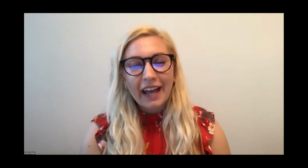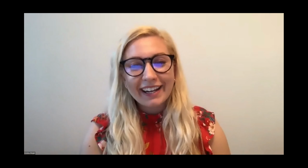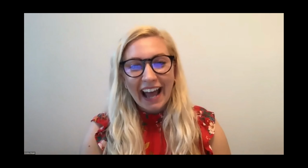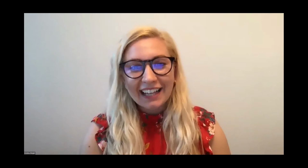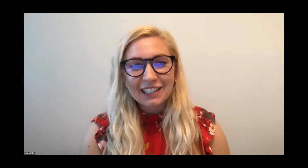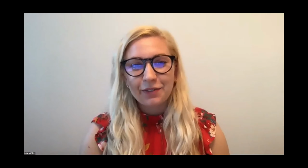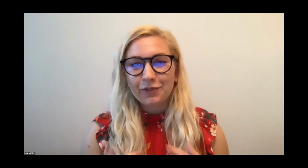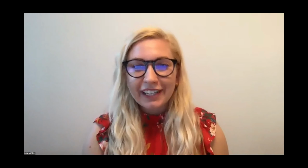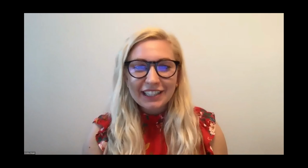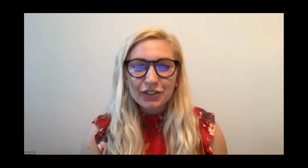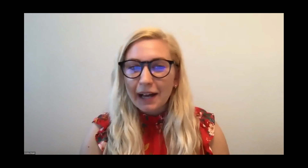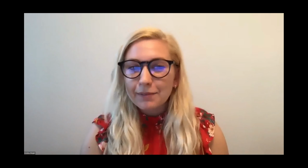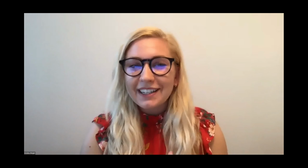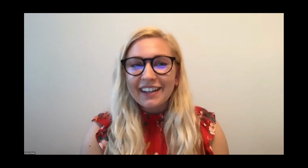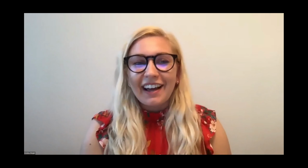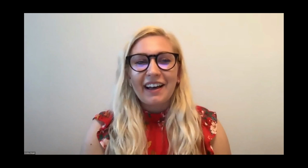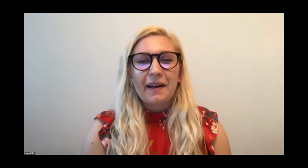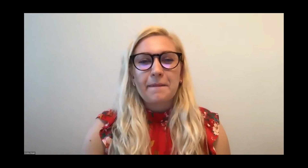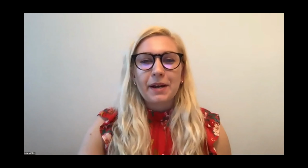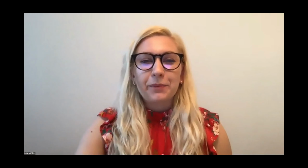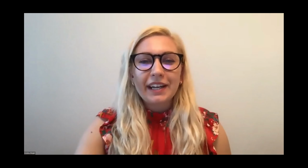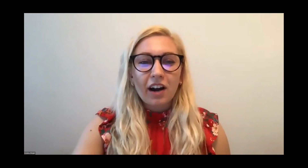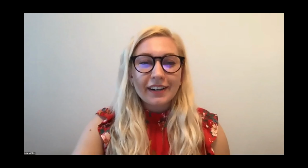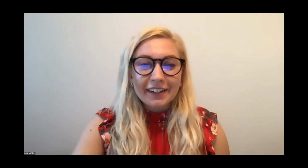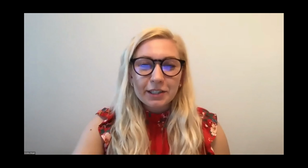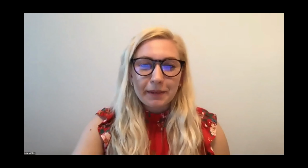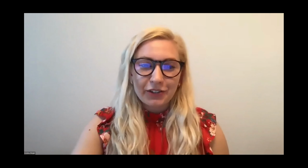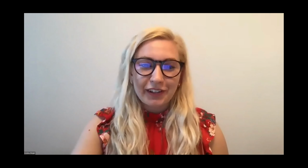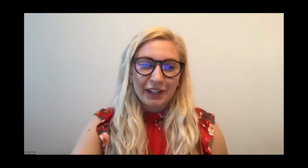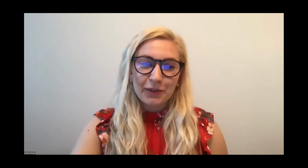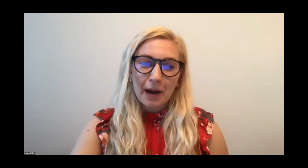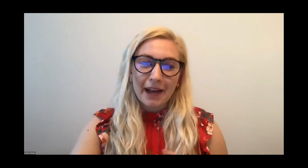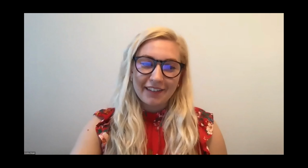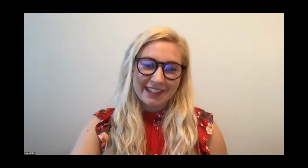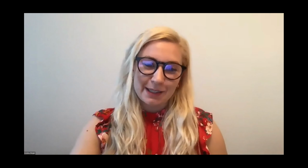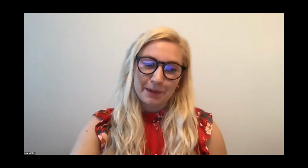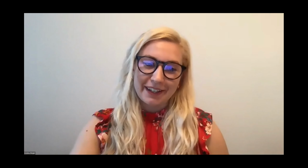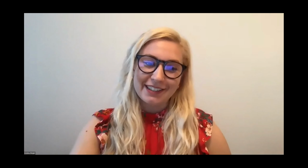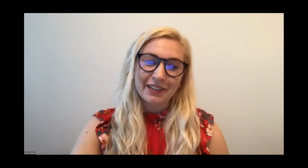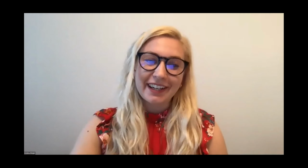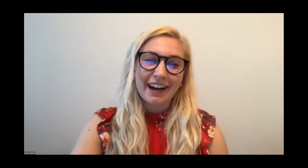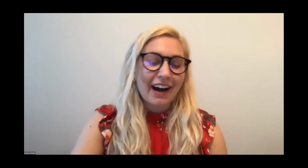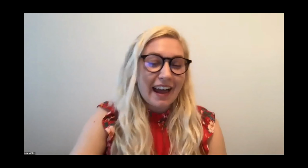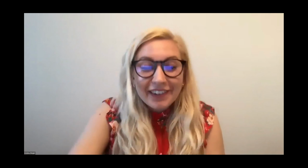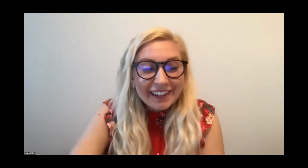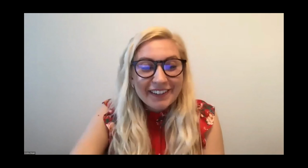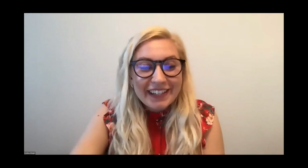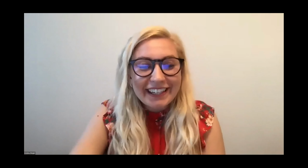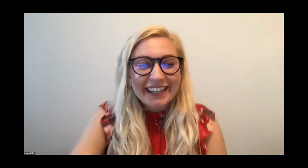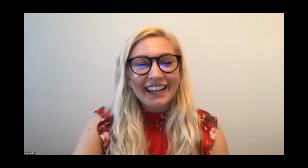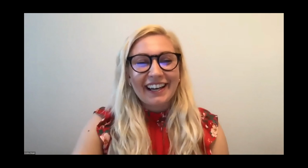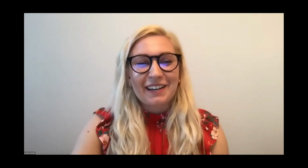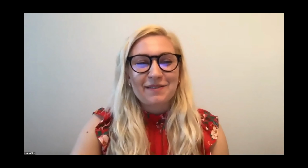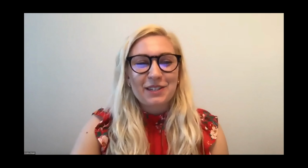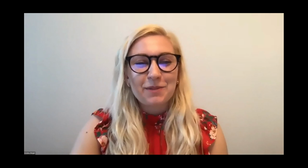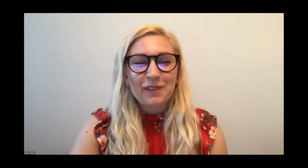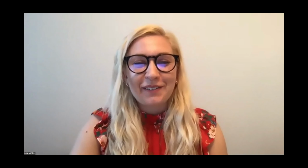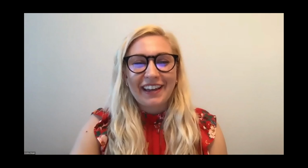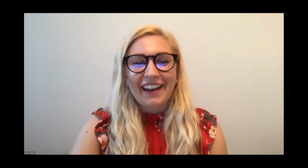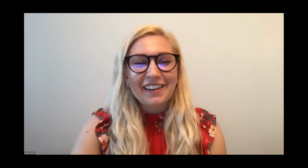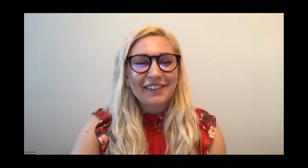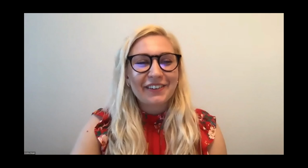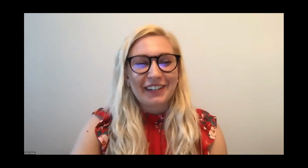go ahead and ask, feel free to interrupt. We are here to make sure that you come out of this experience learning everything that you need to